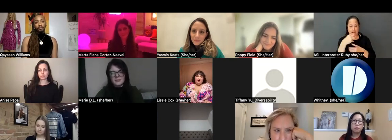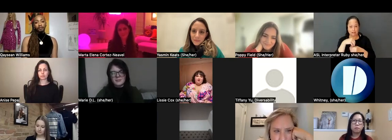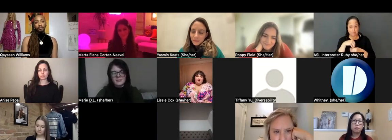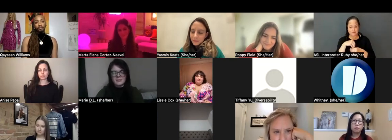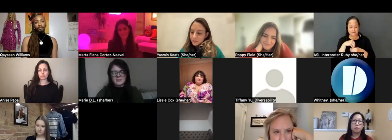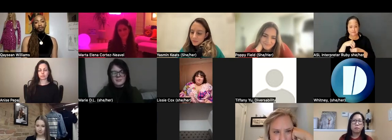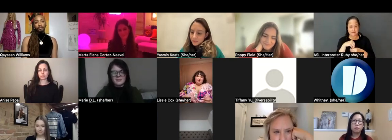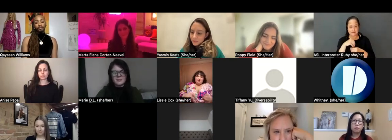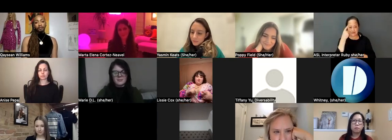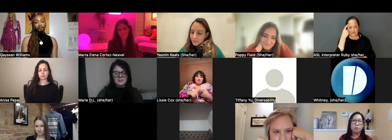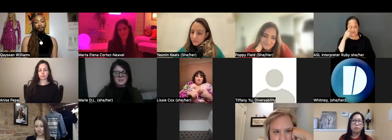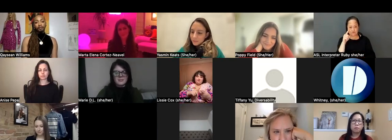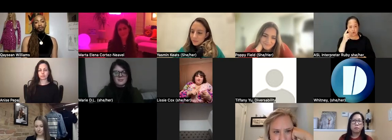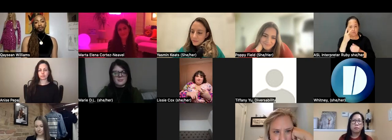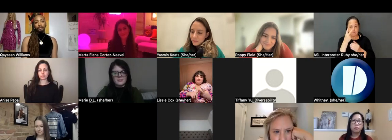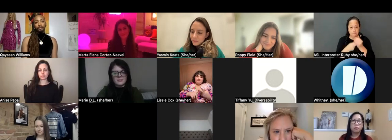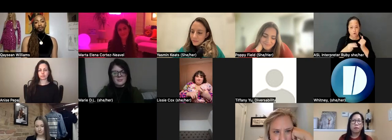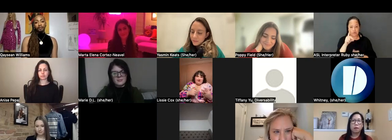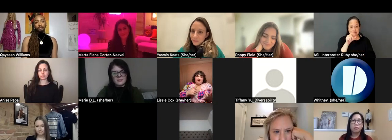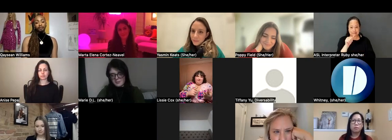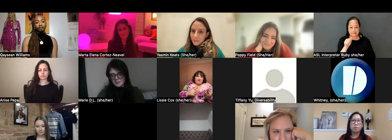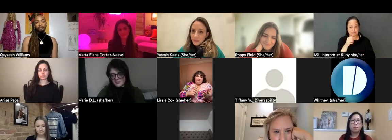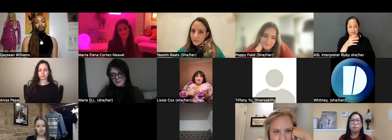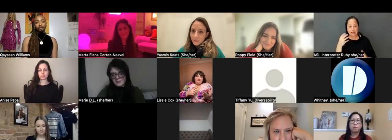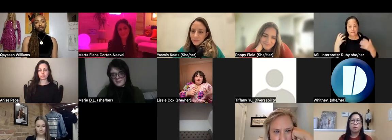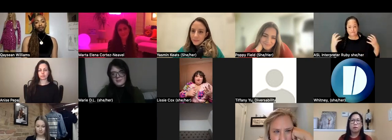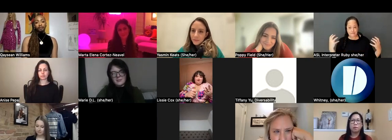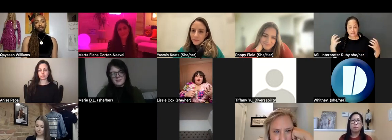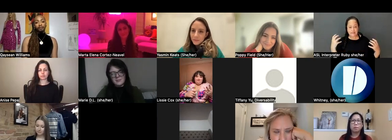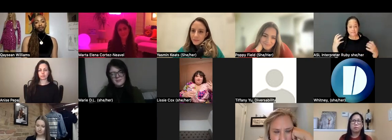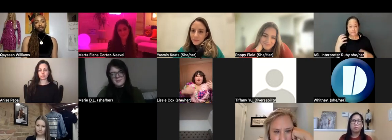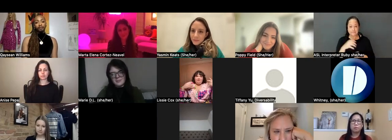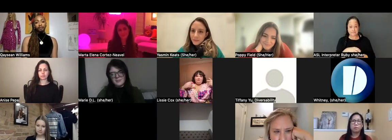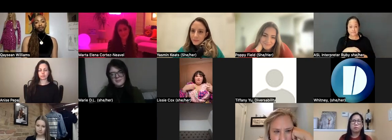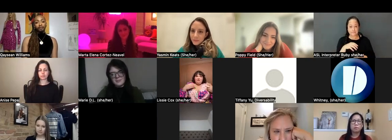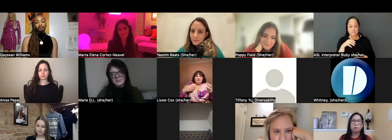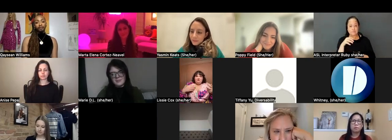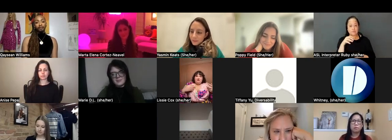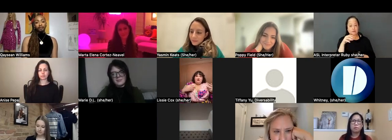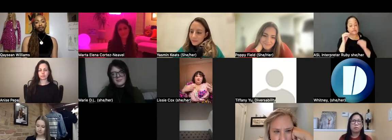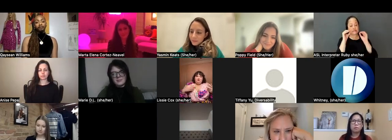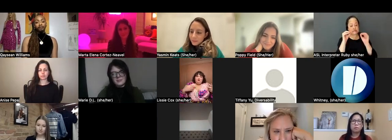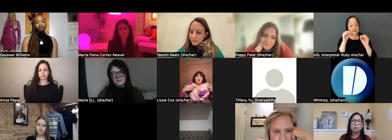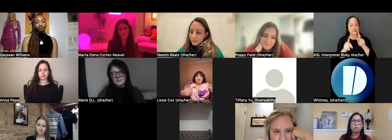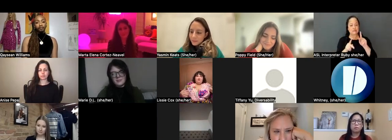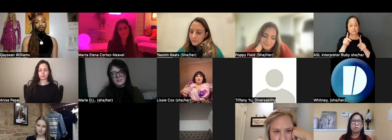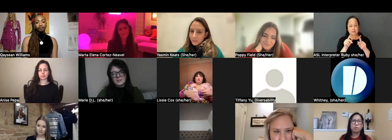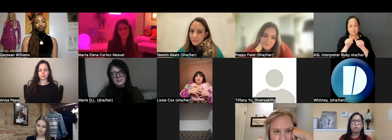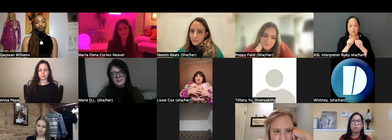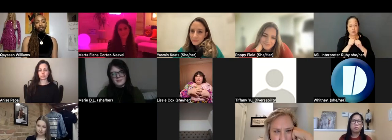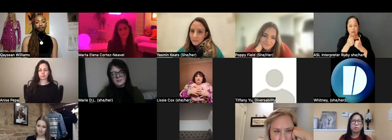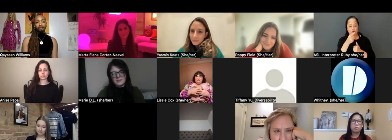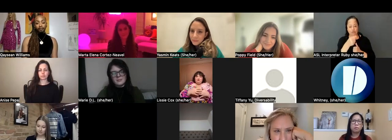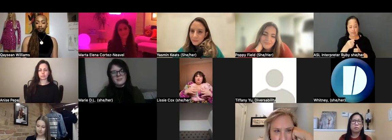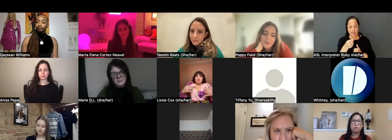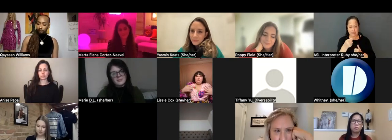for both disability and fatness, and like being able to teach people how they can